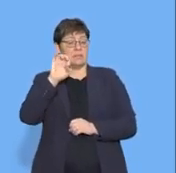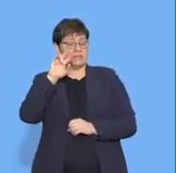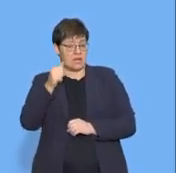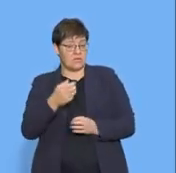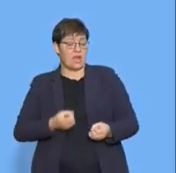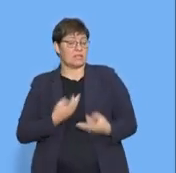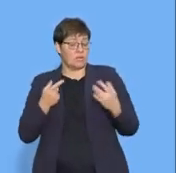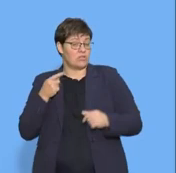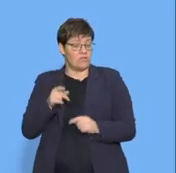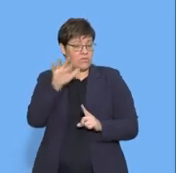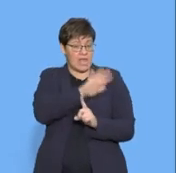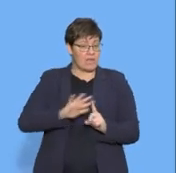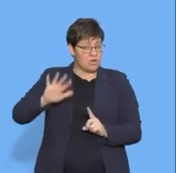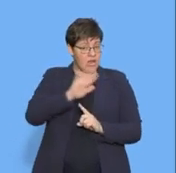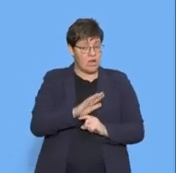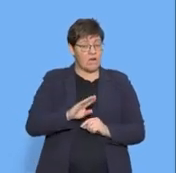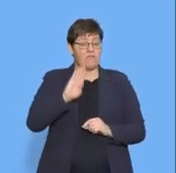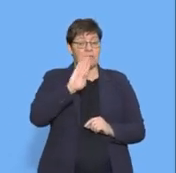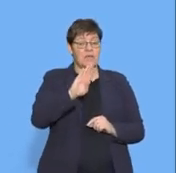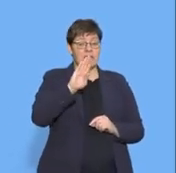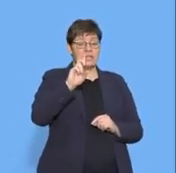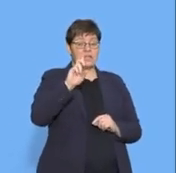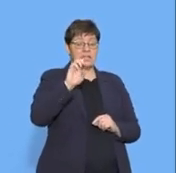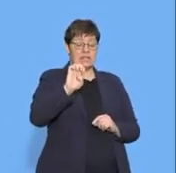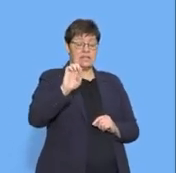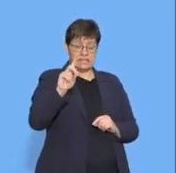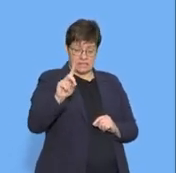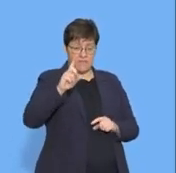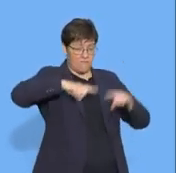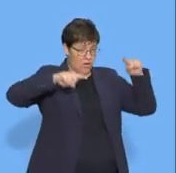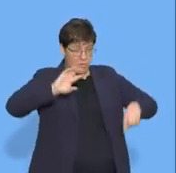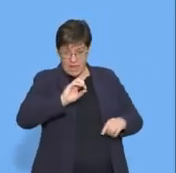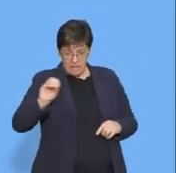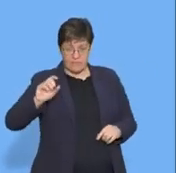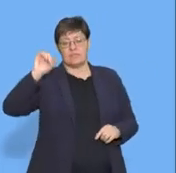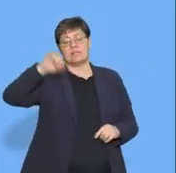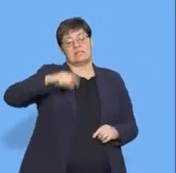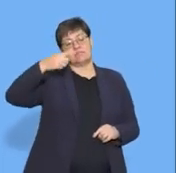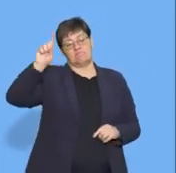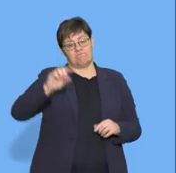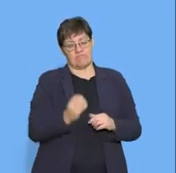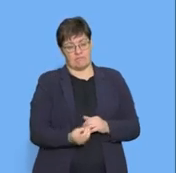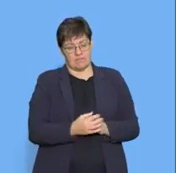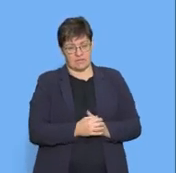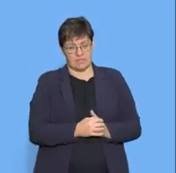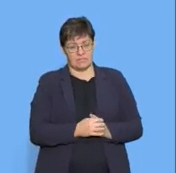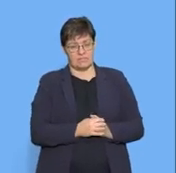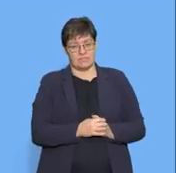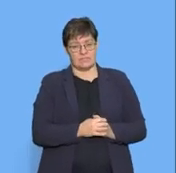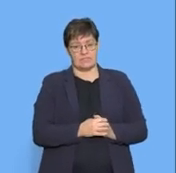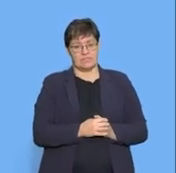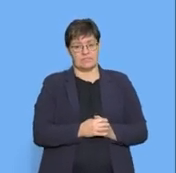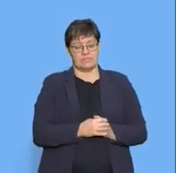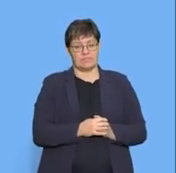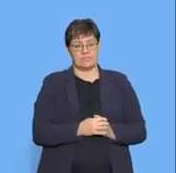So does that answer our question? Did we find an expression for the area of BED in terms of all our variables? Yes, we